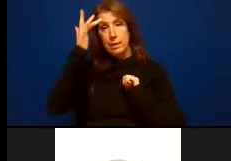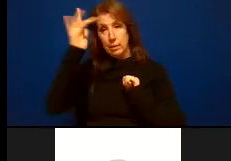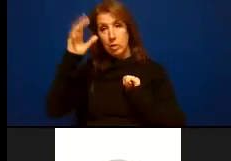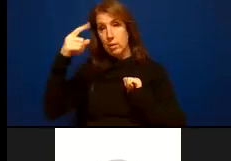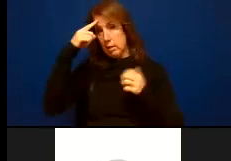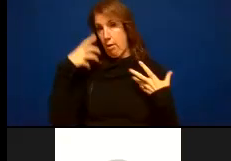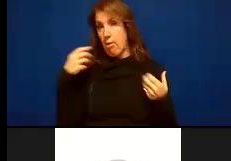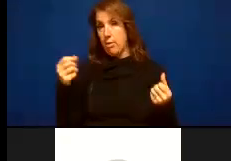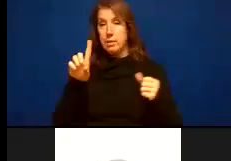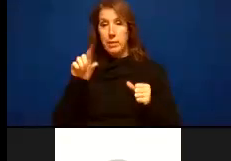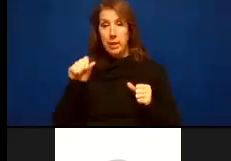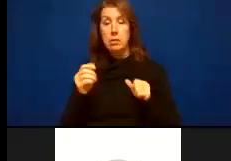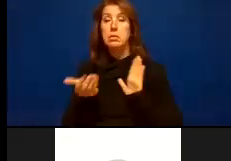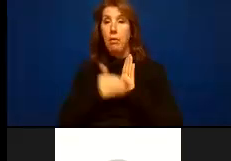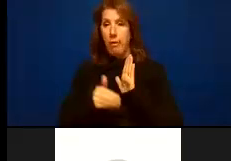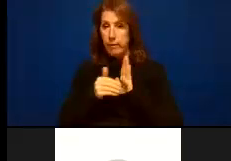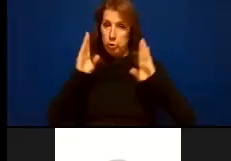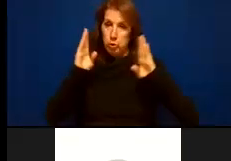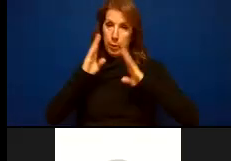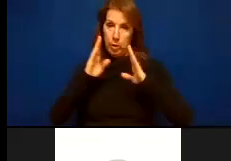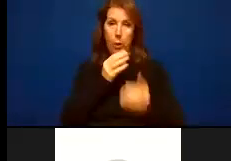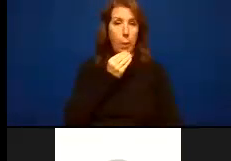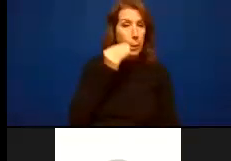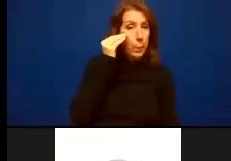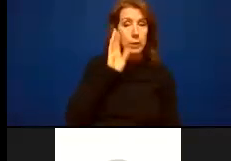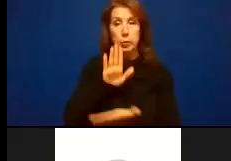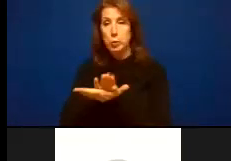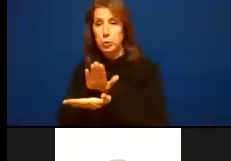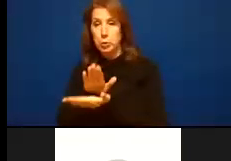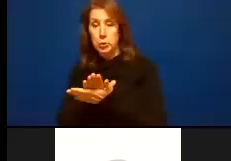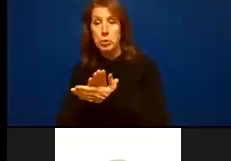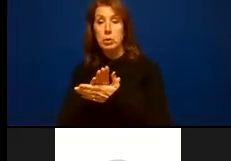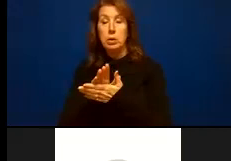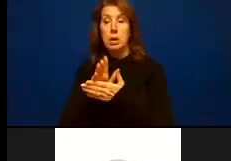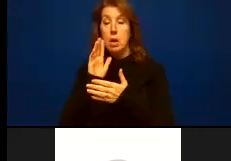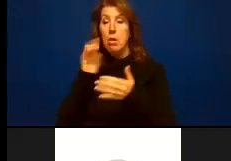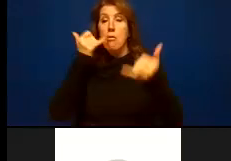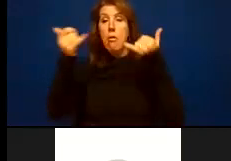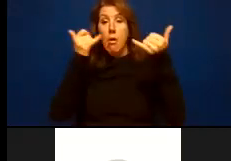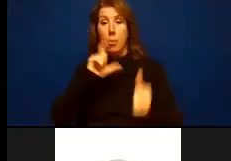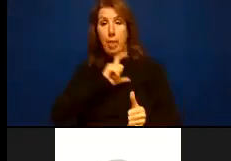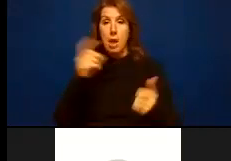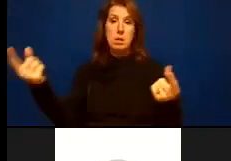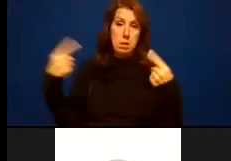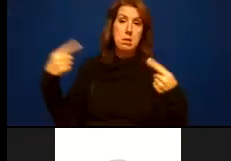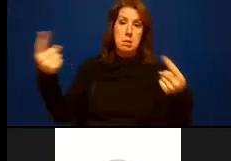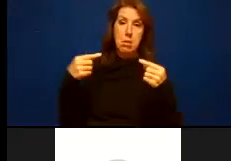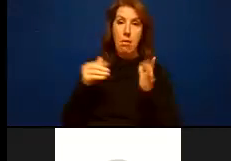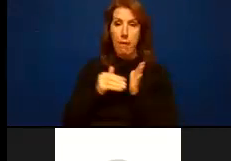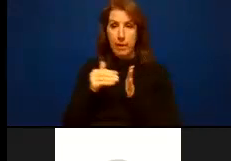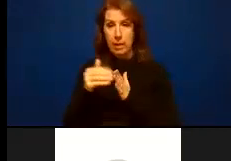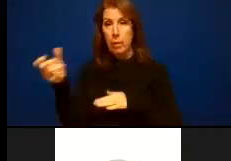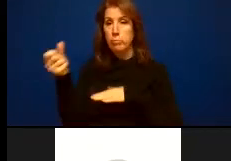She often got in trouble at home and at school. The police were called several times and they would take her to a jail or